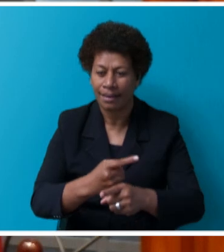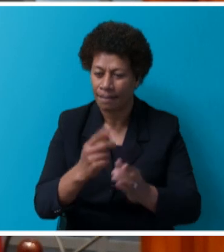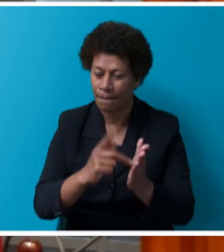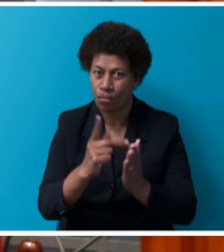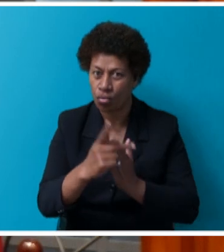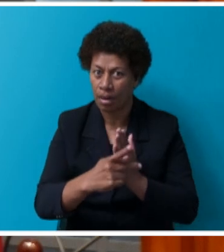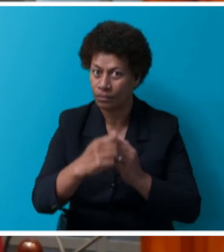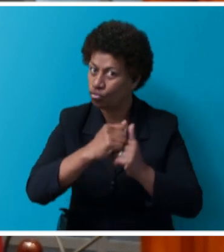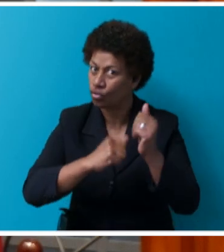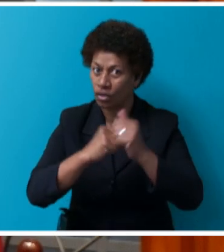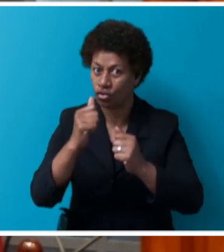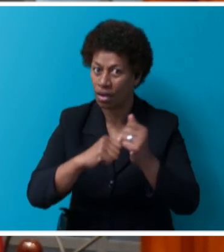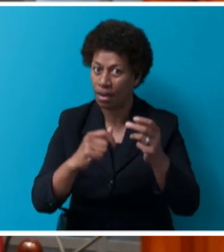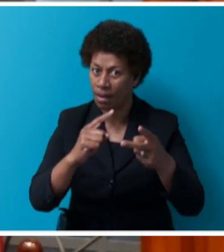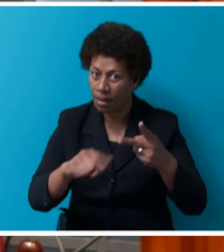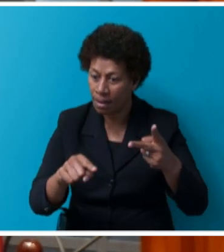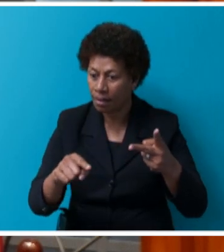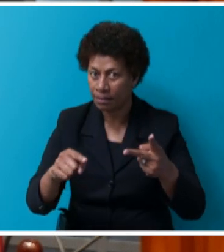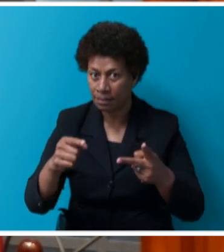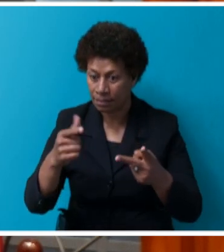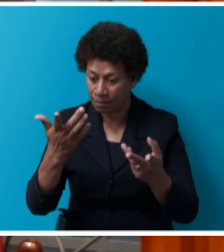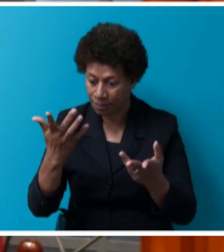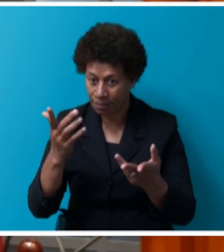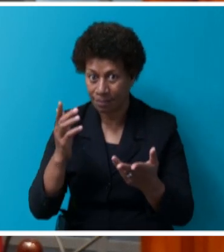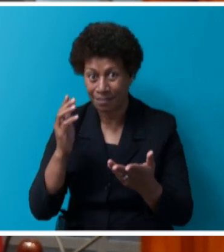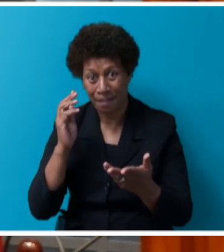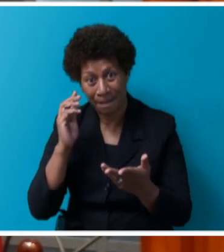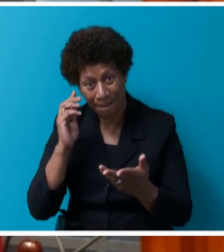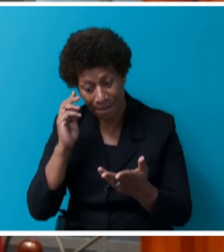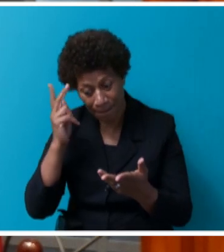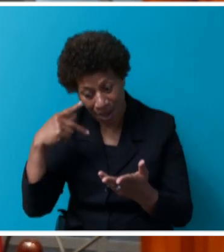structure, engagement with parents through community and parental support